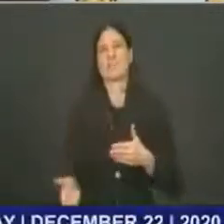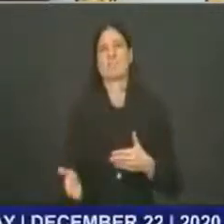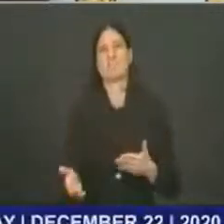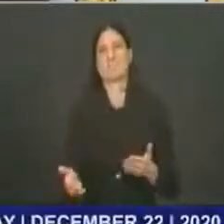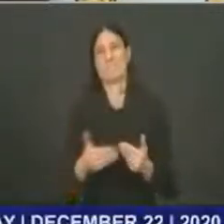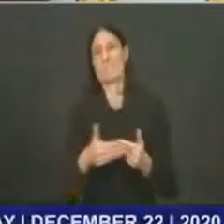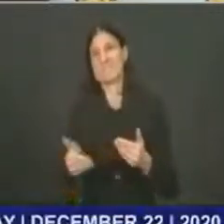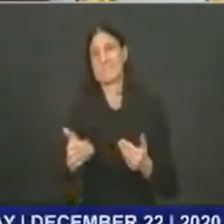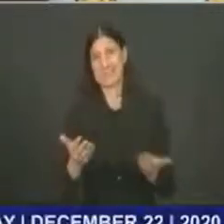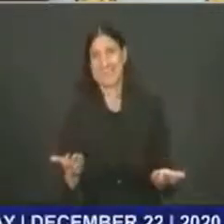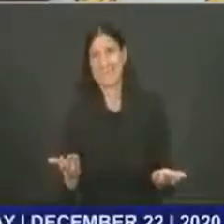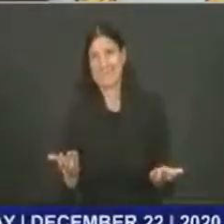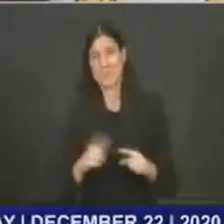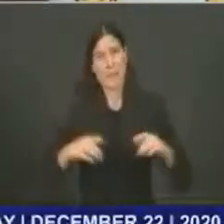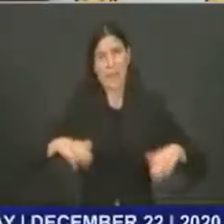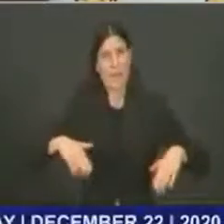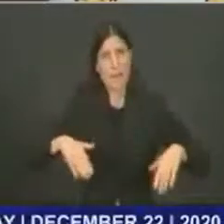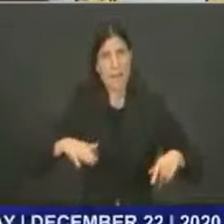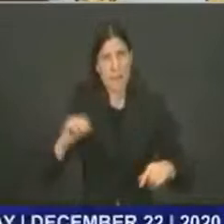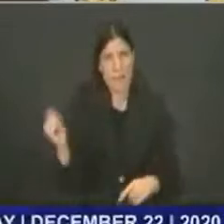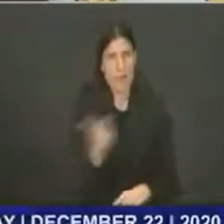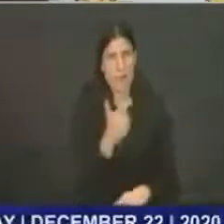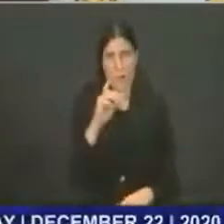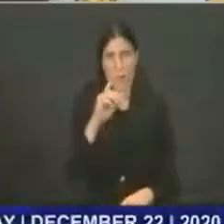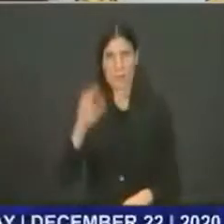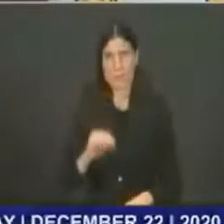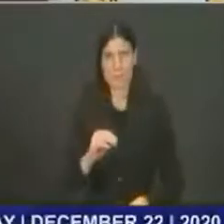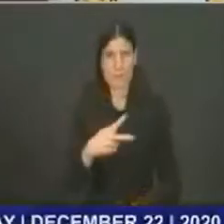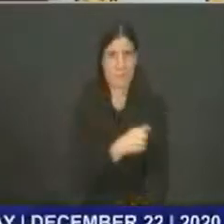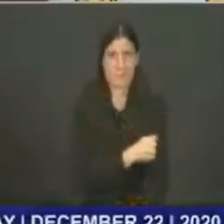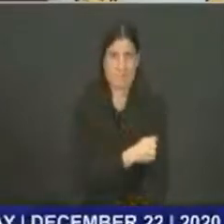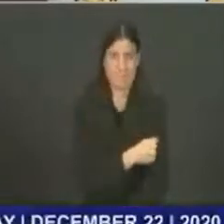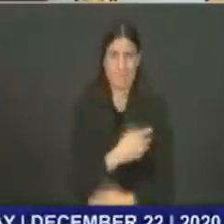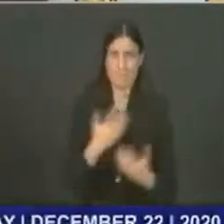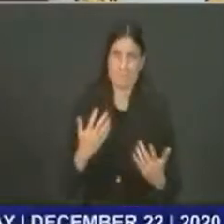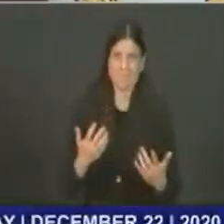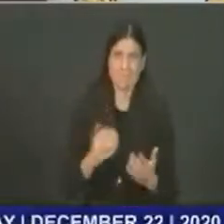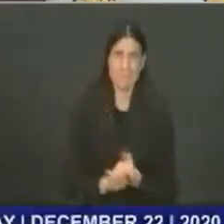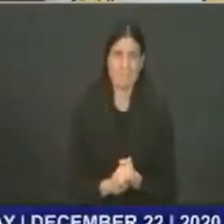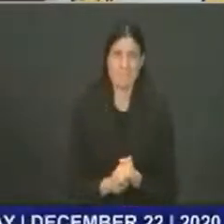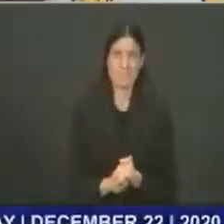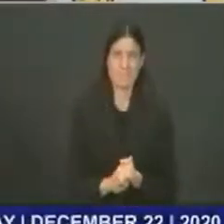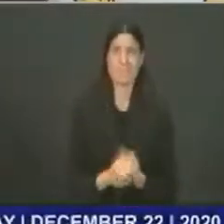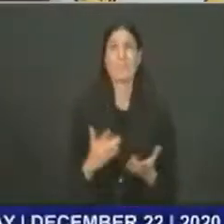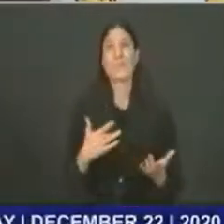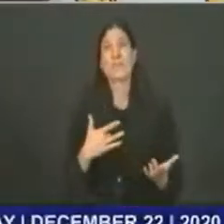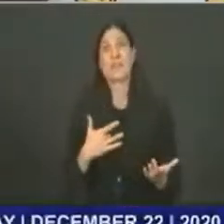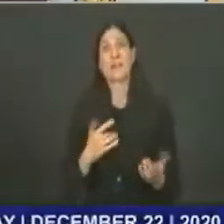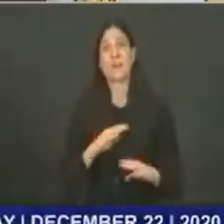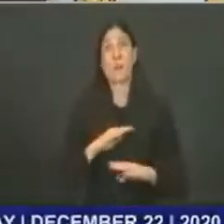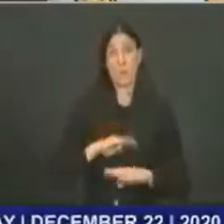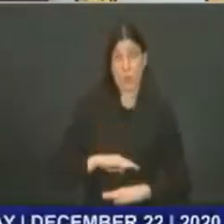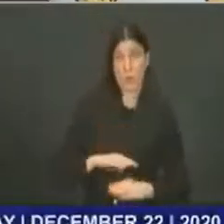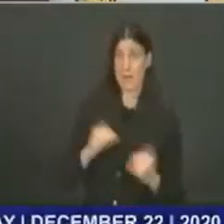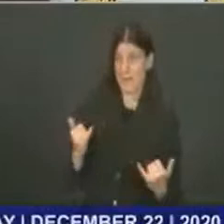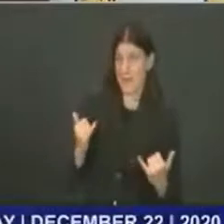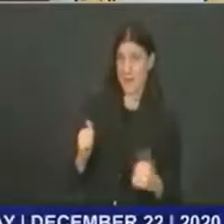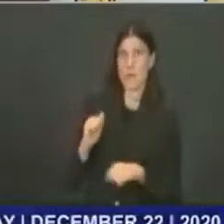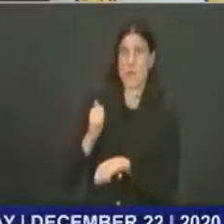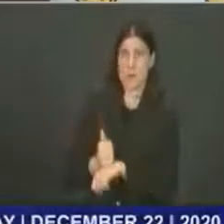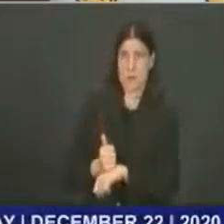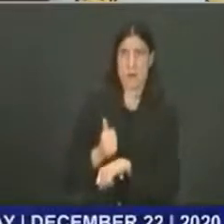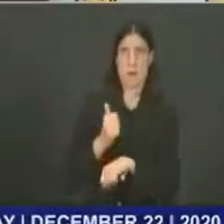light about this, I would not agree with, but I have some relief because, as I said, this is a good